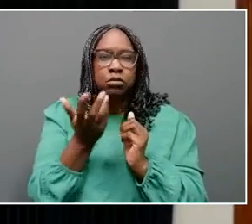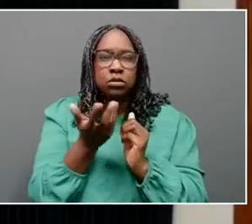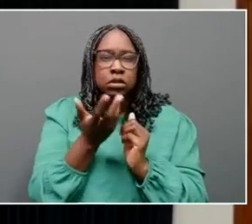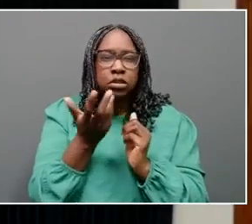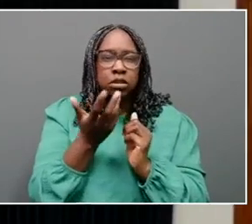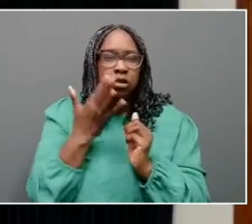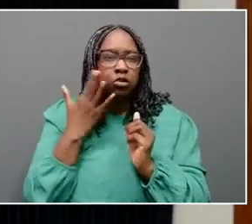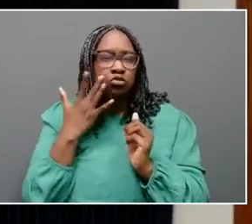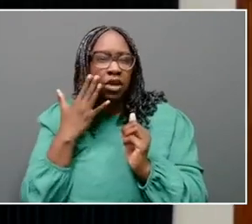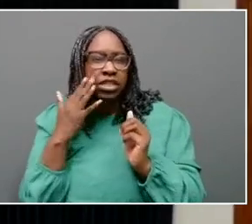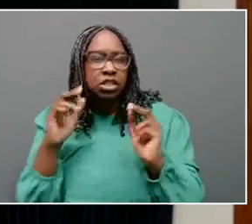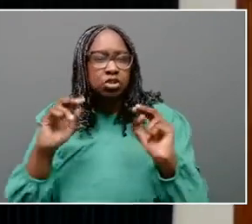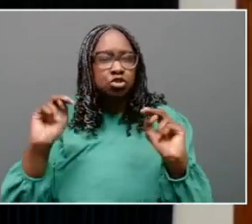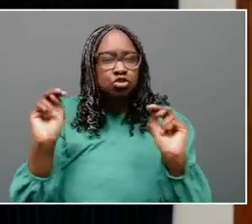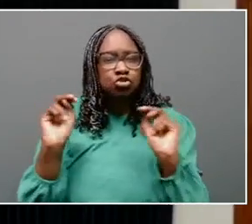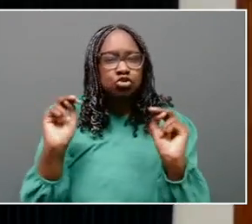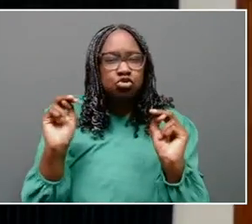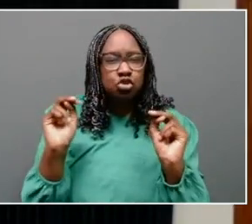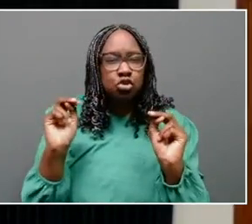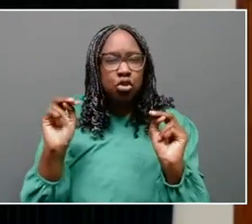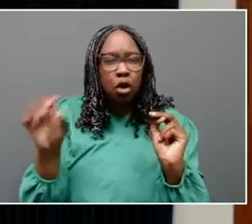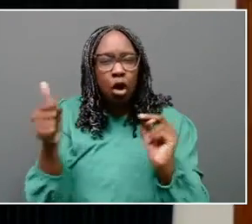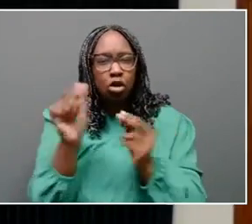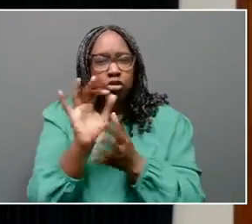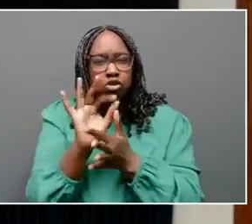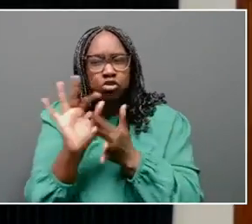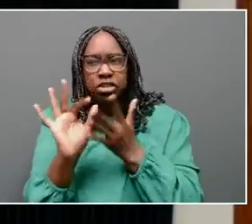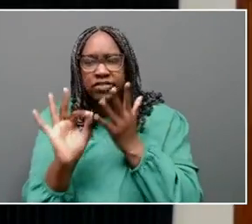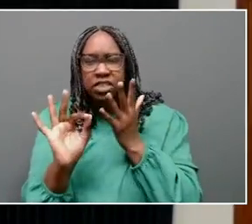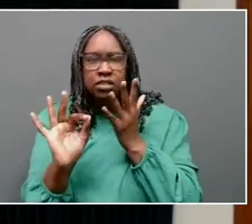race-neutral alternatives can be